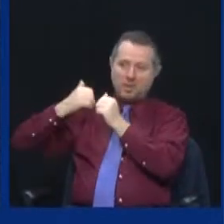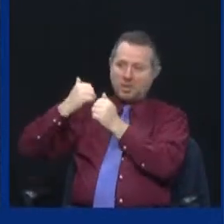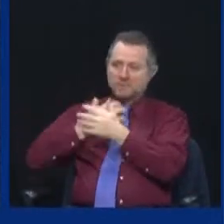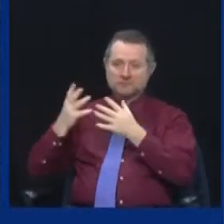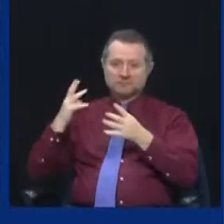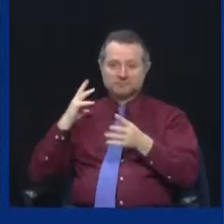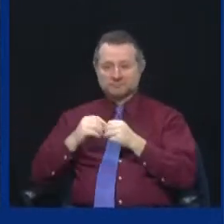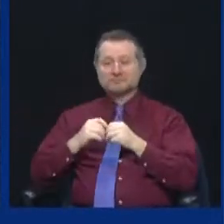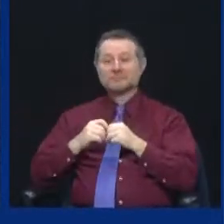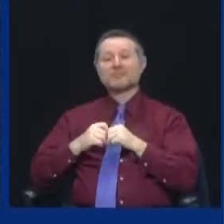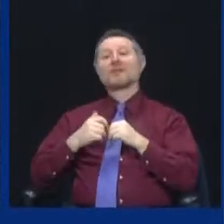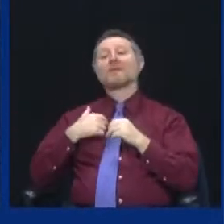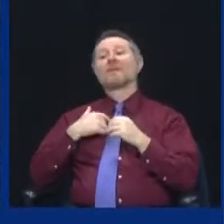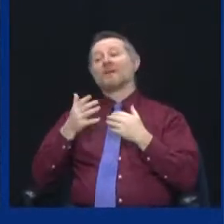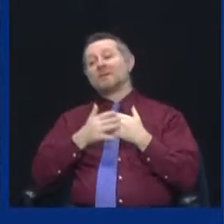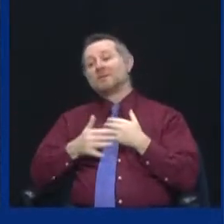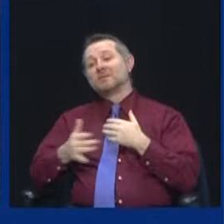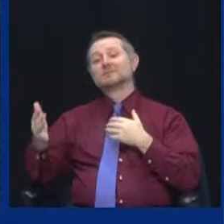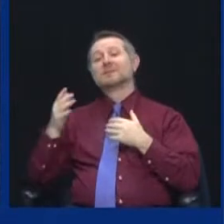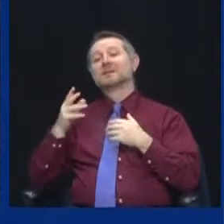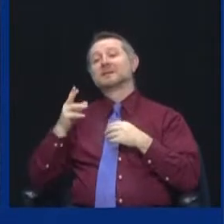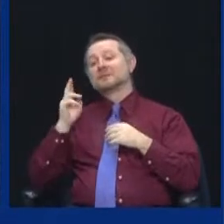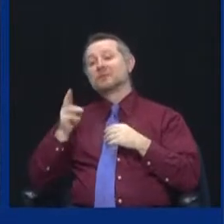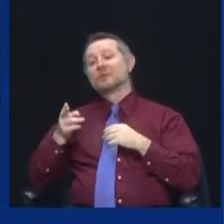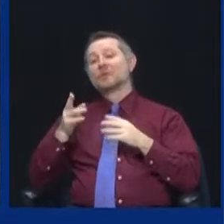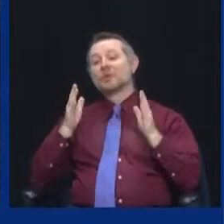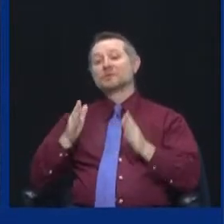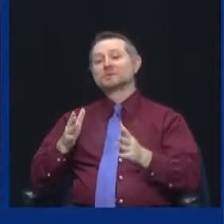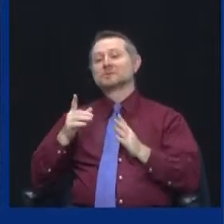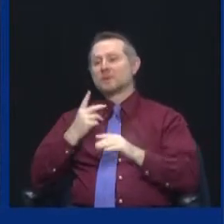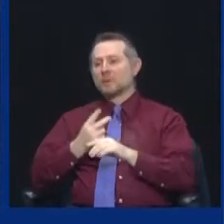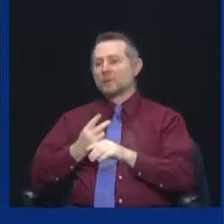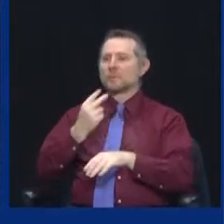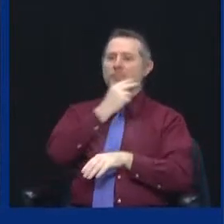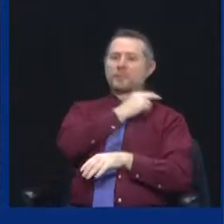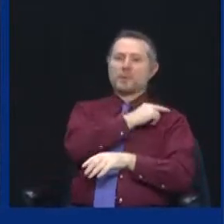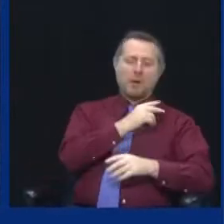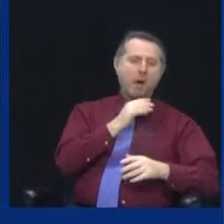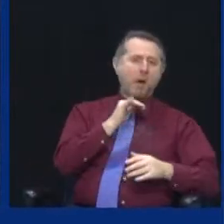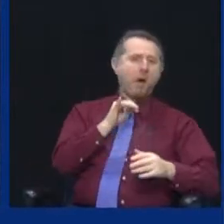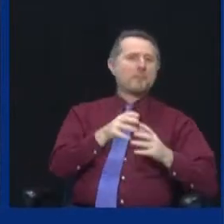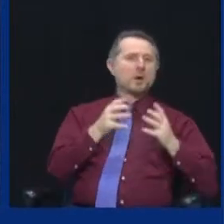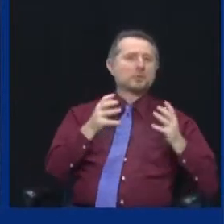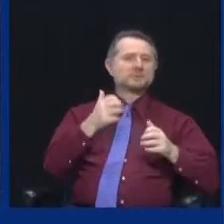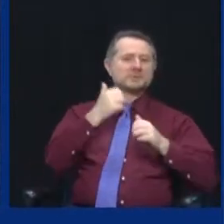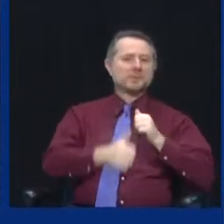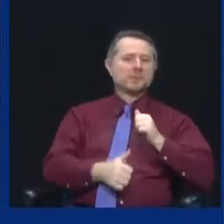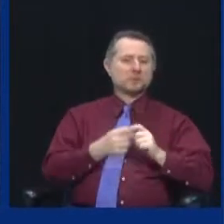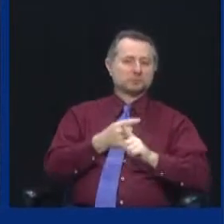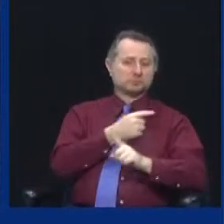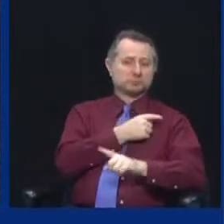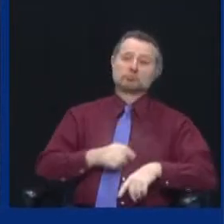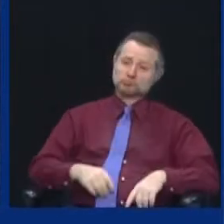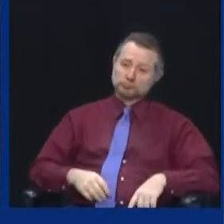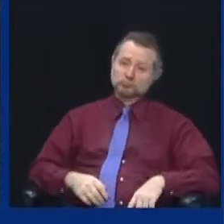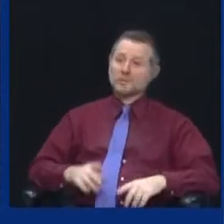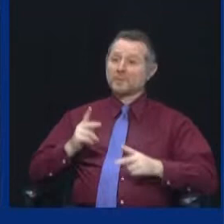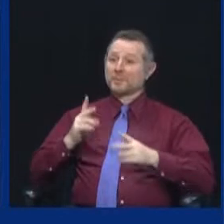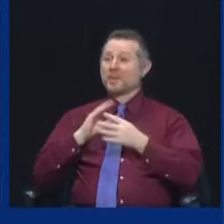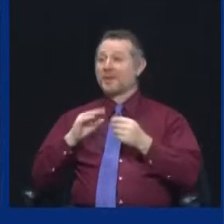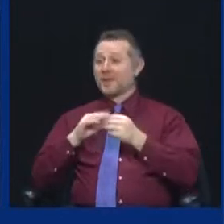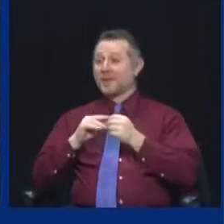assessing the damage of the past year for years to come. Everybody talks about the economic damage. How about the